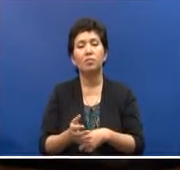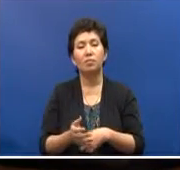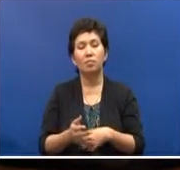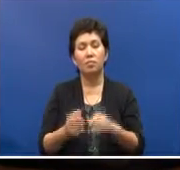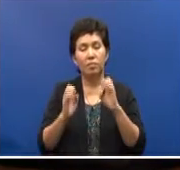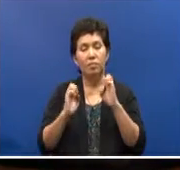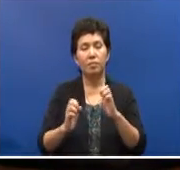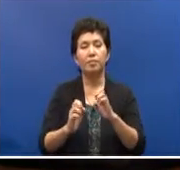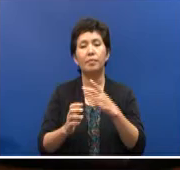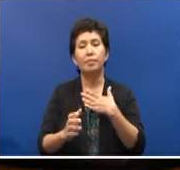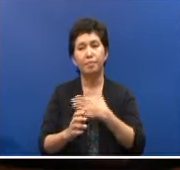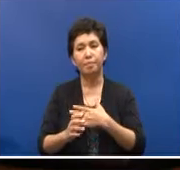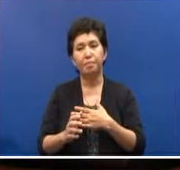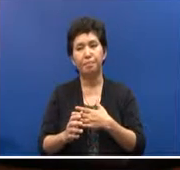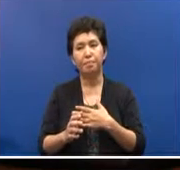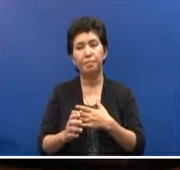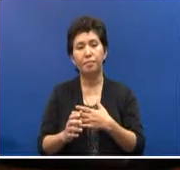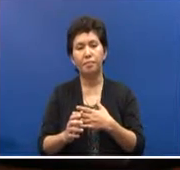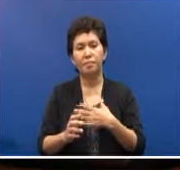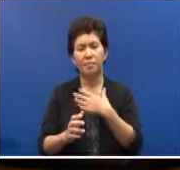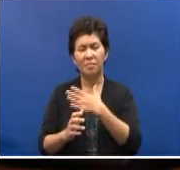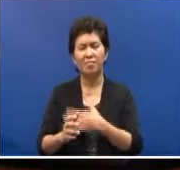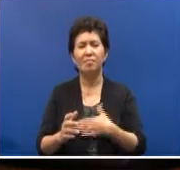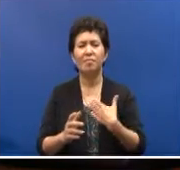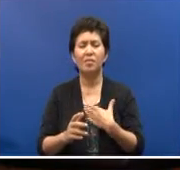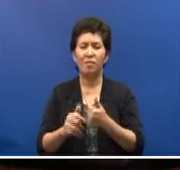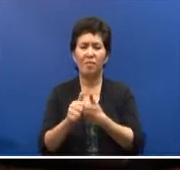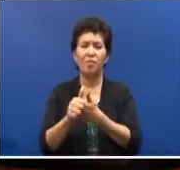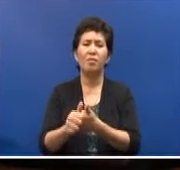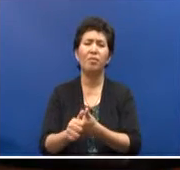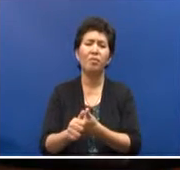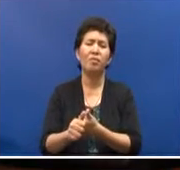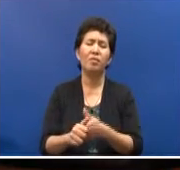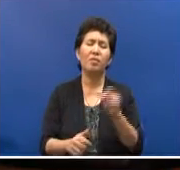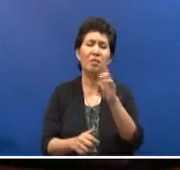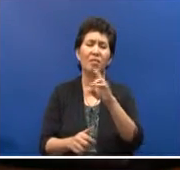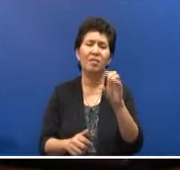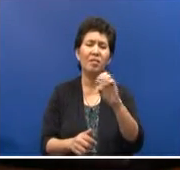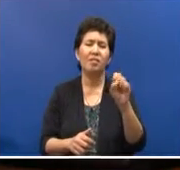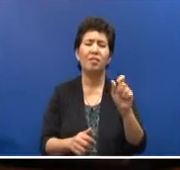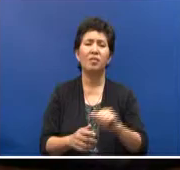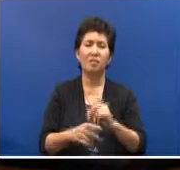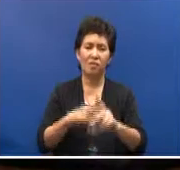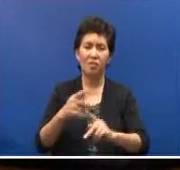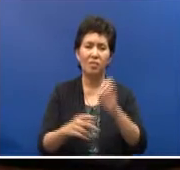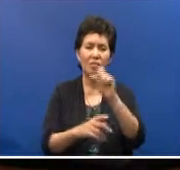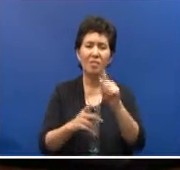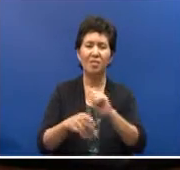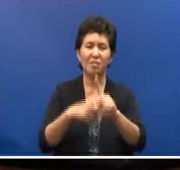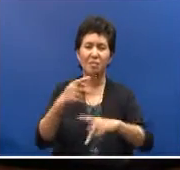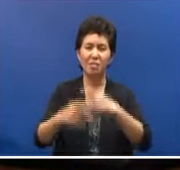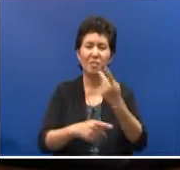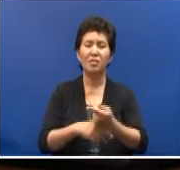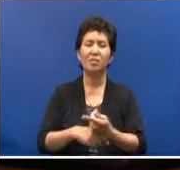our discussion, please take a look at the following race, okay, and ethnic relation process, which forms